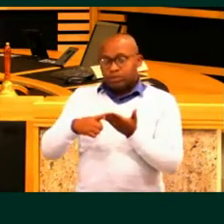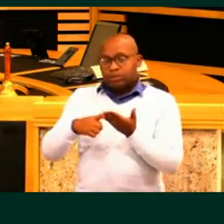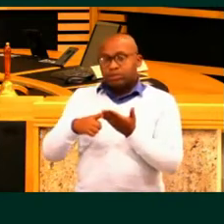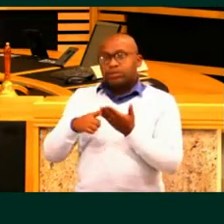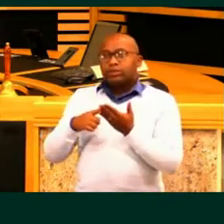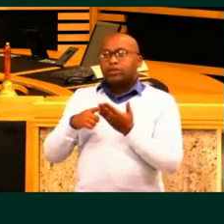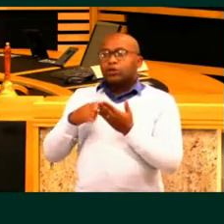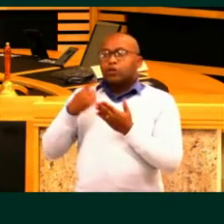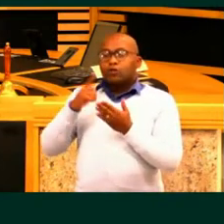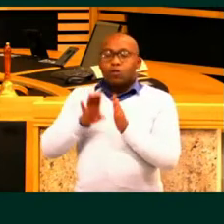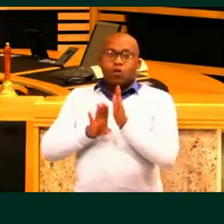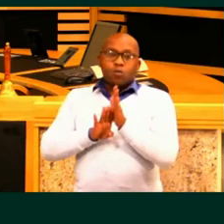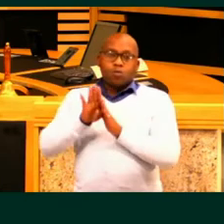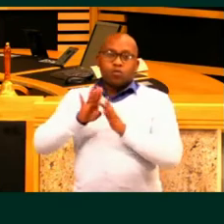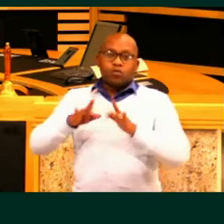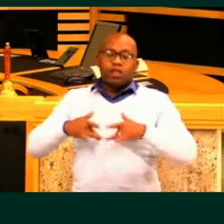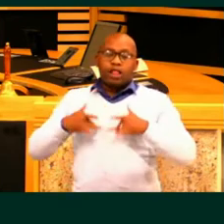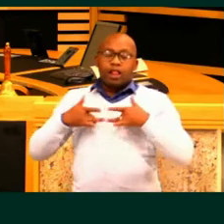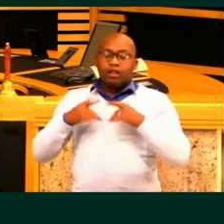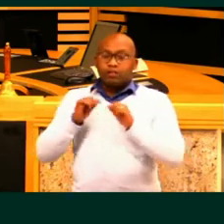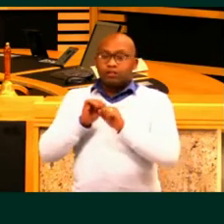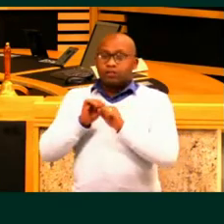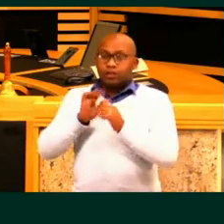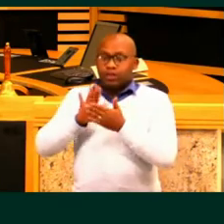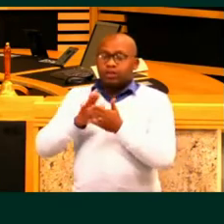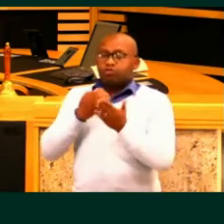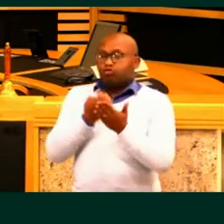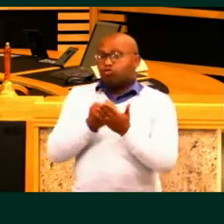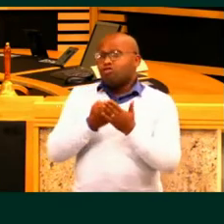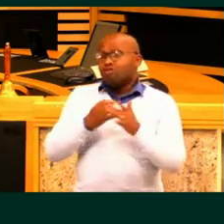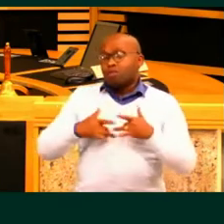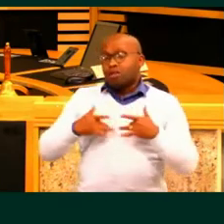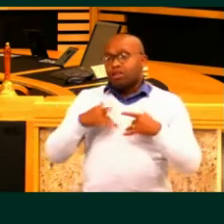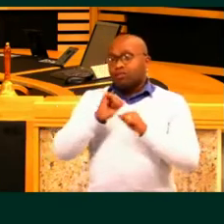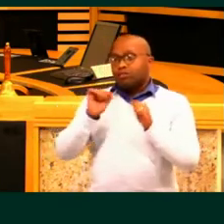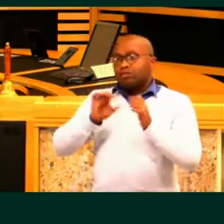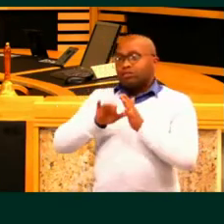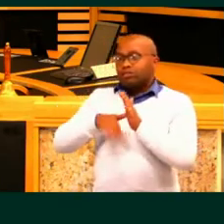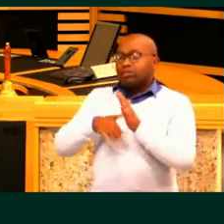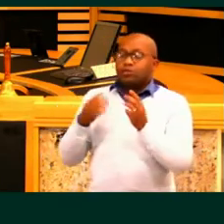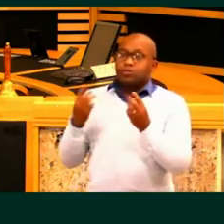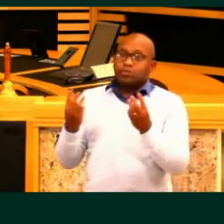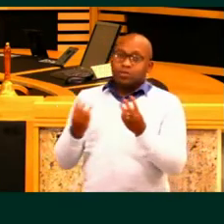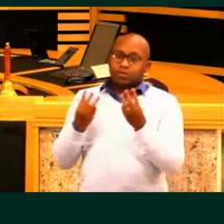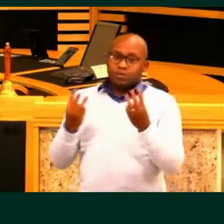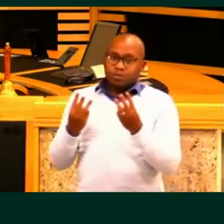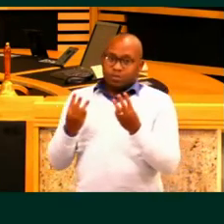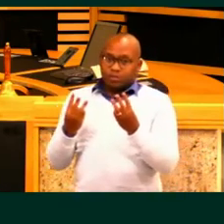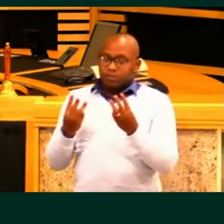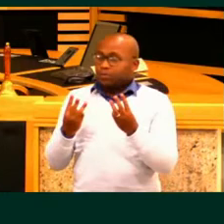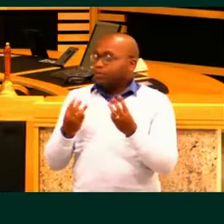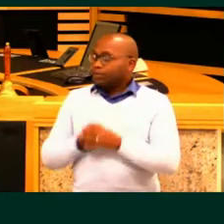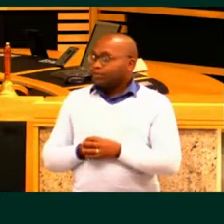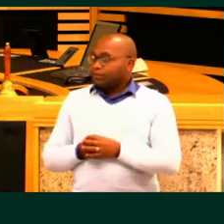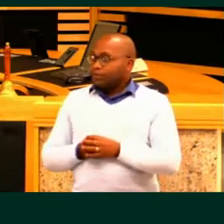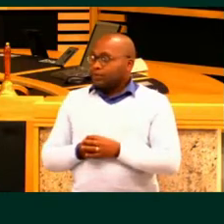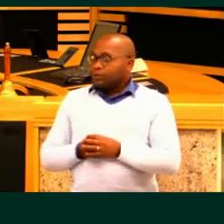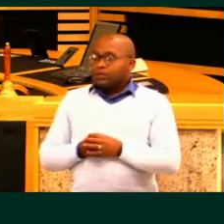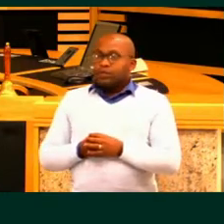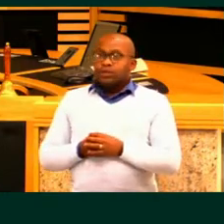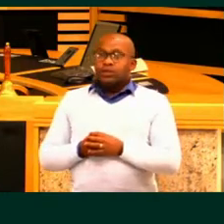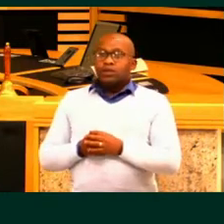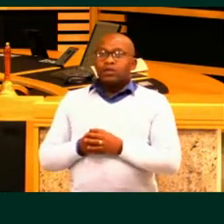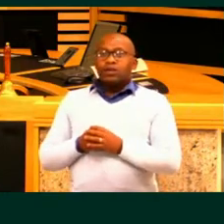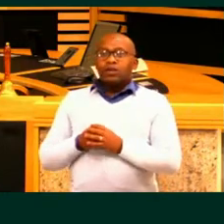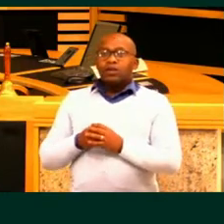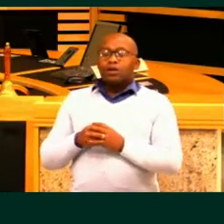especially in the area of economic rights economic status of person with disability especially in areas